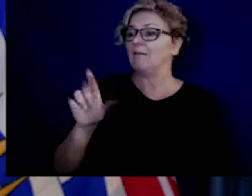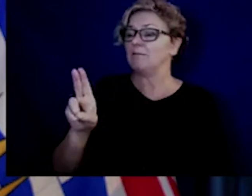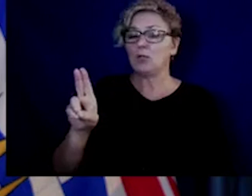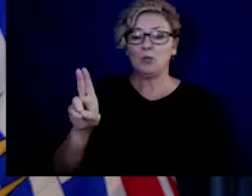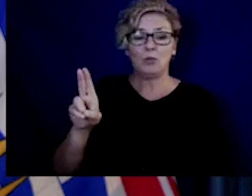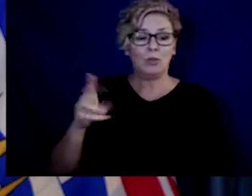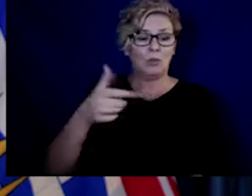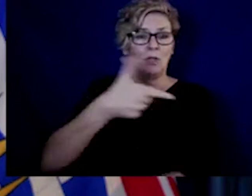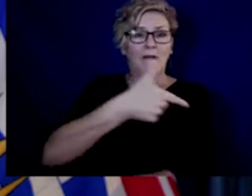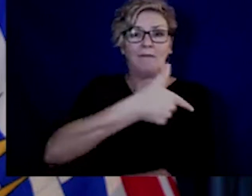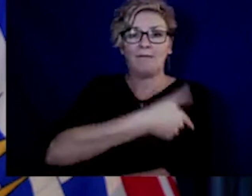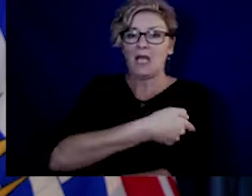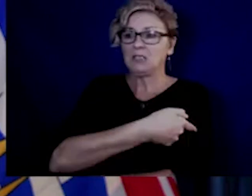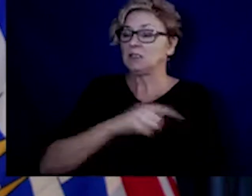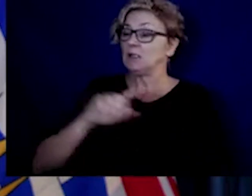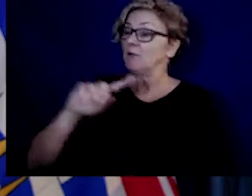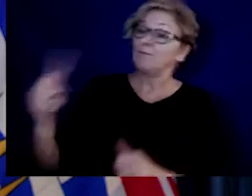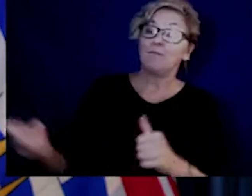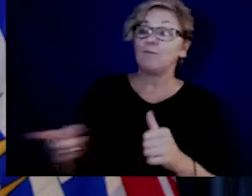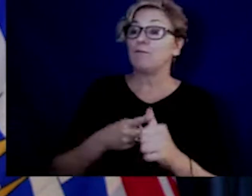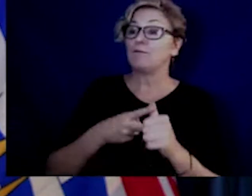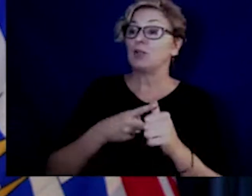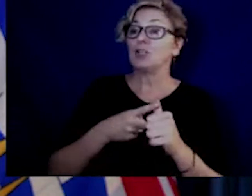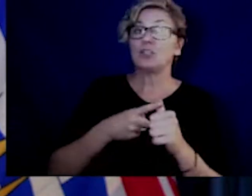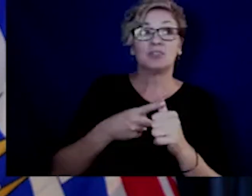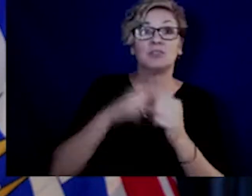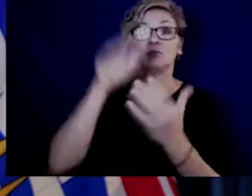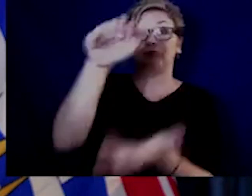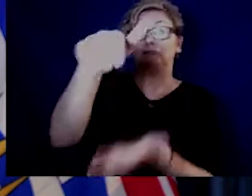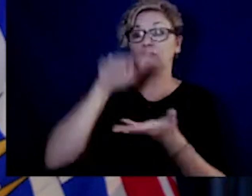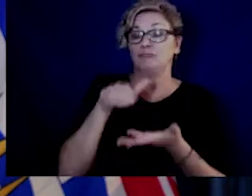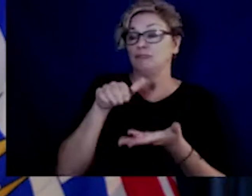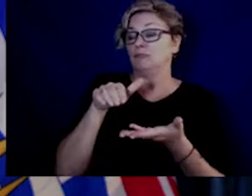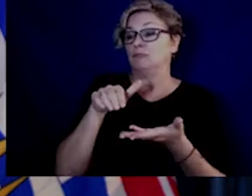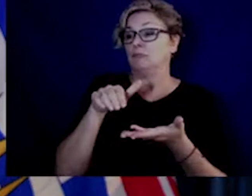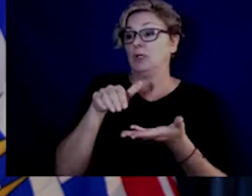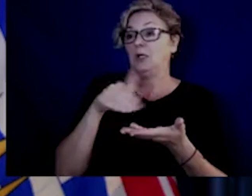what's the point in having that first dose come out when it does now if it's not as effective as getting it later?